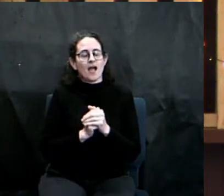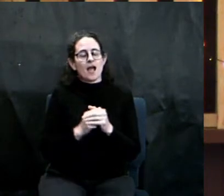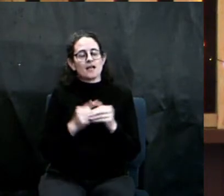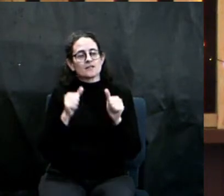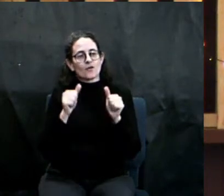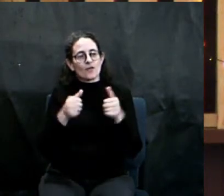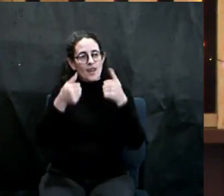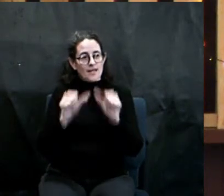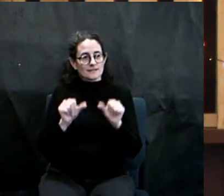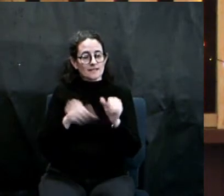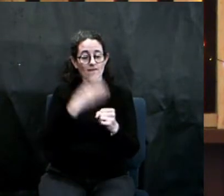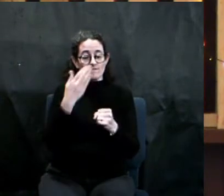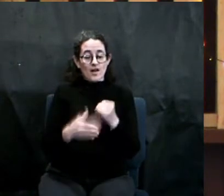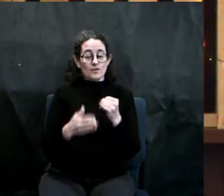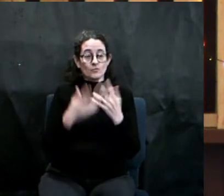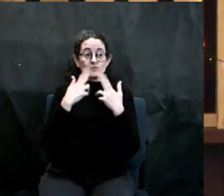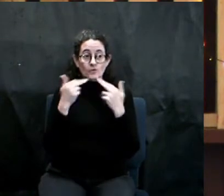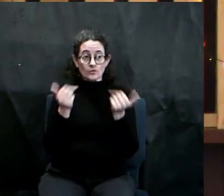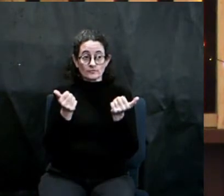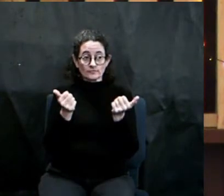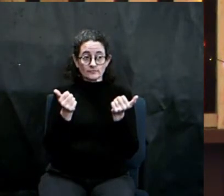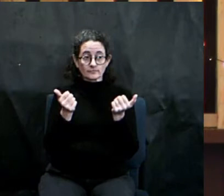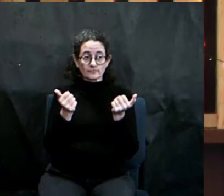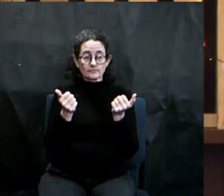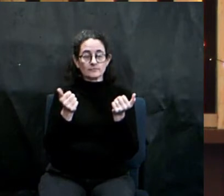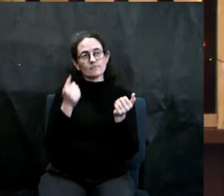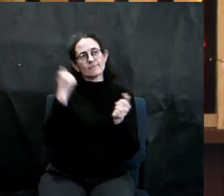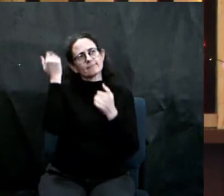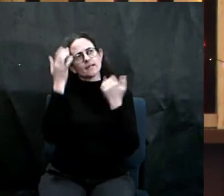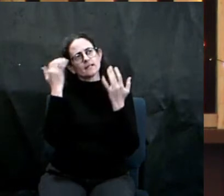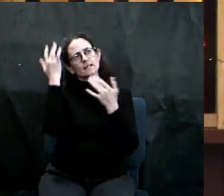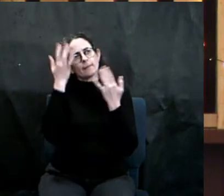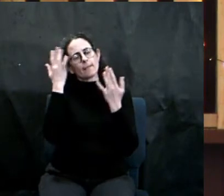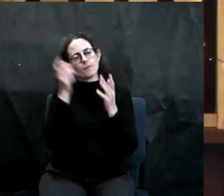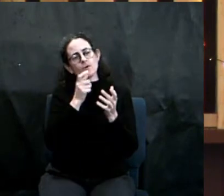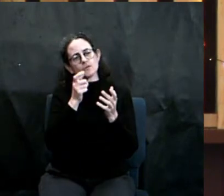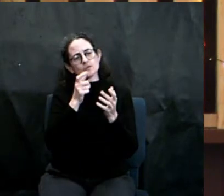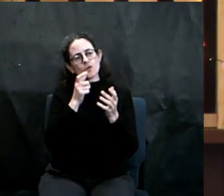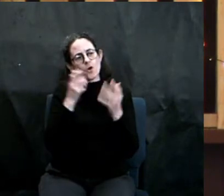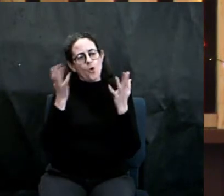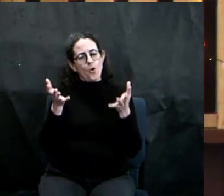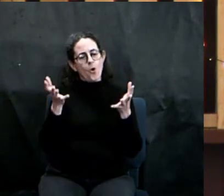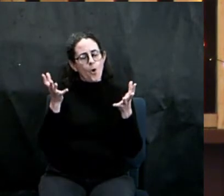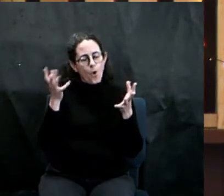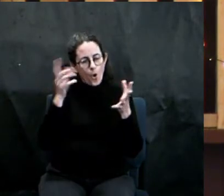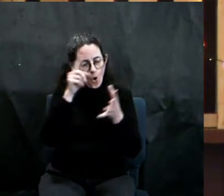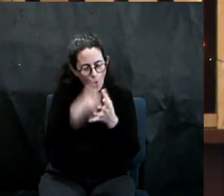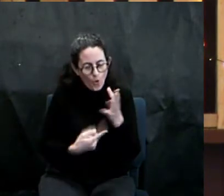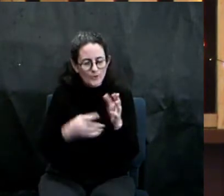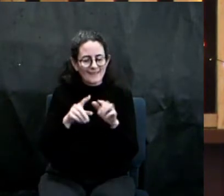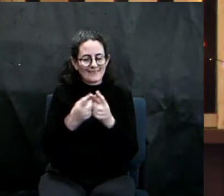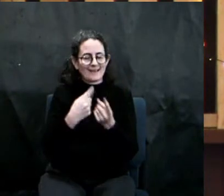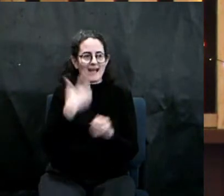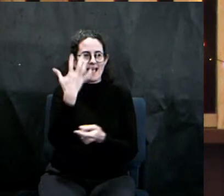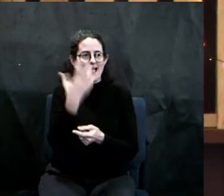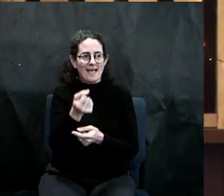our final song as a reflection. Listen to the words of this song. All I have is Christ. I love the way that this song